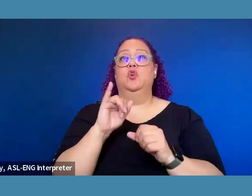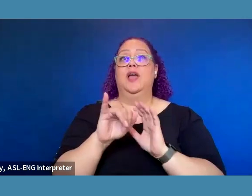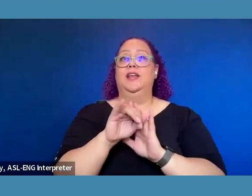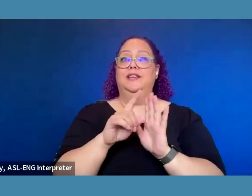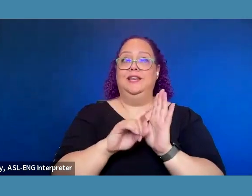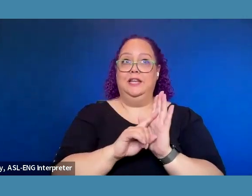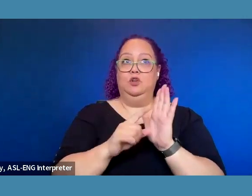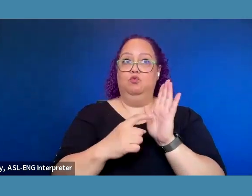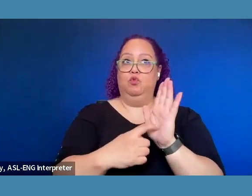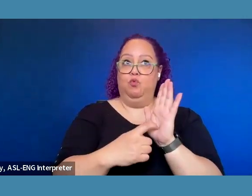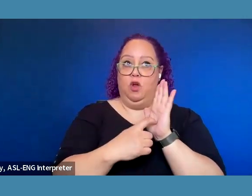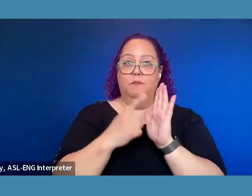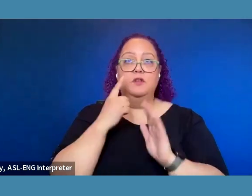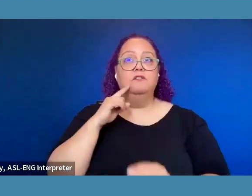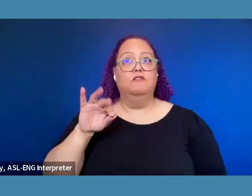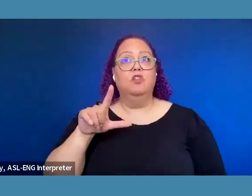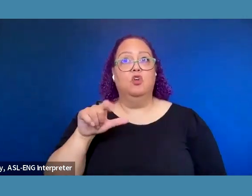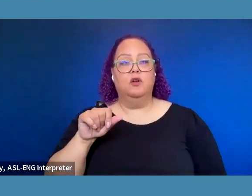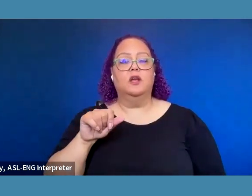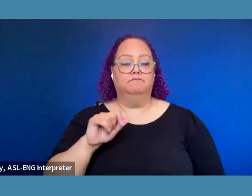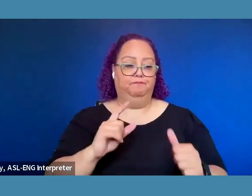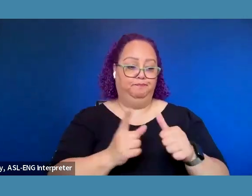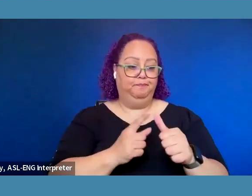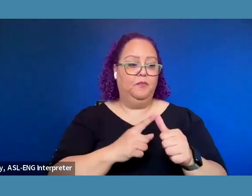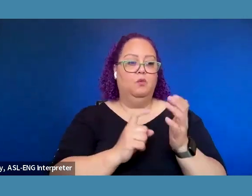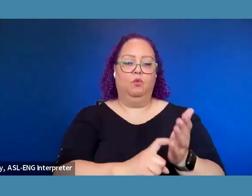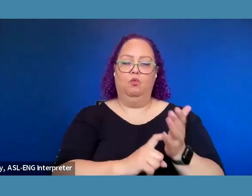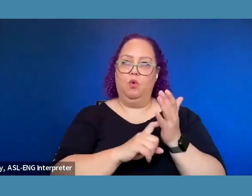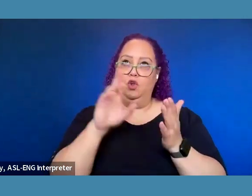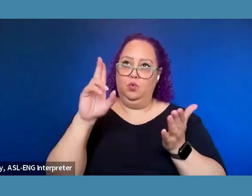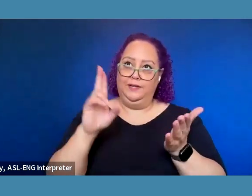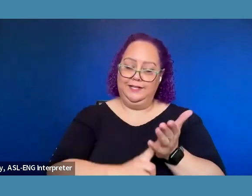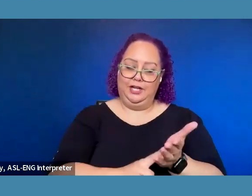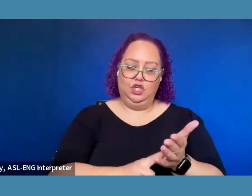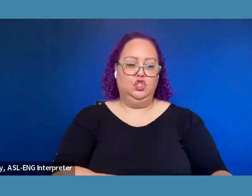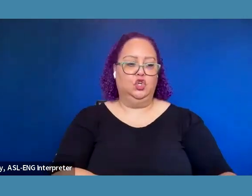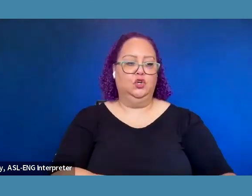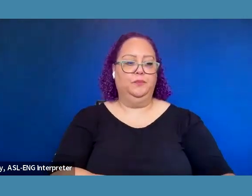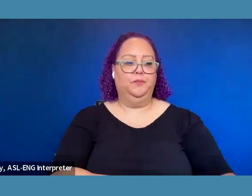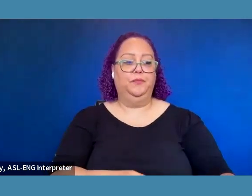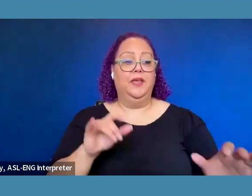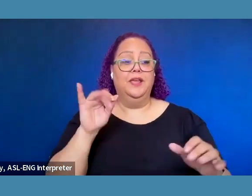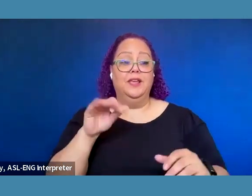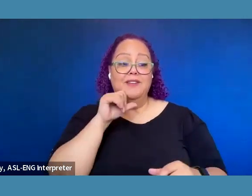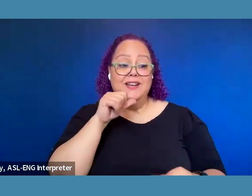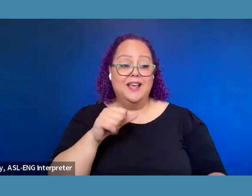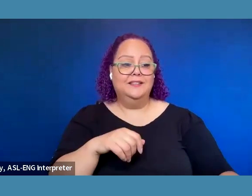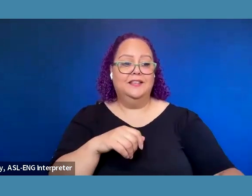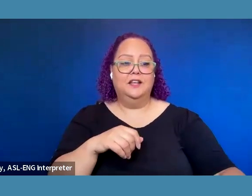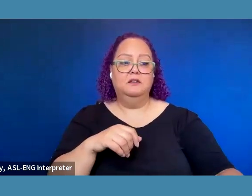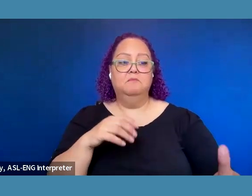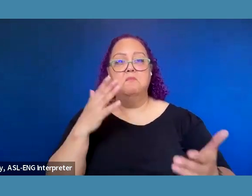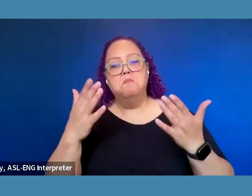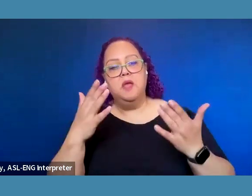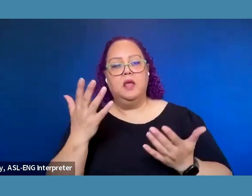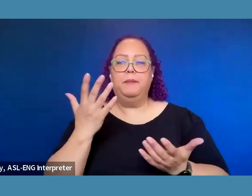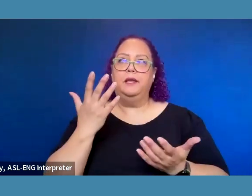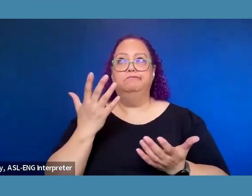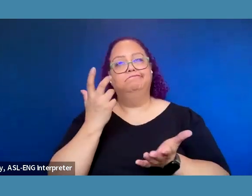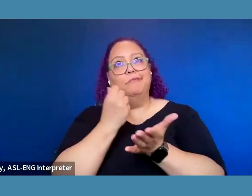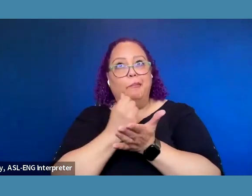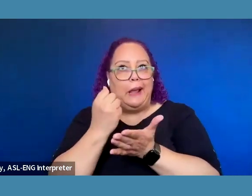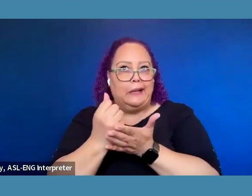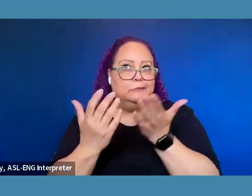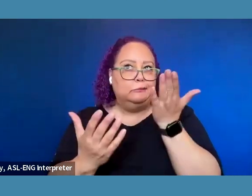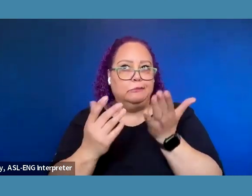it. If it doesn't, so you might be using a passport or something that doesn't,